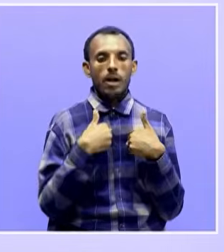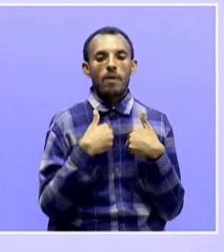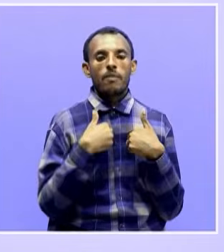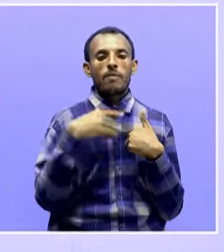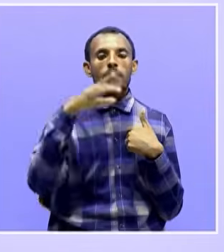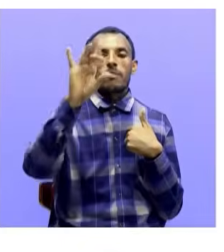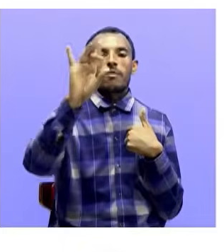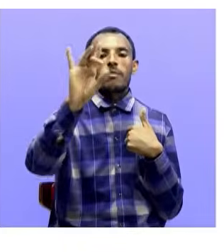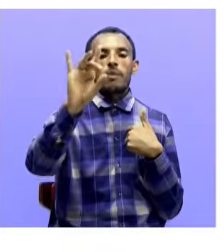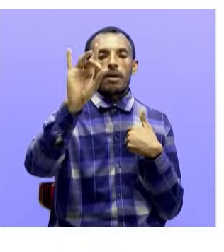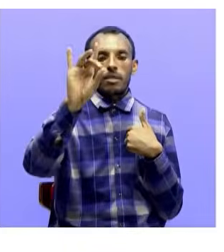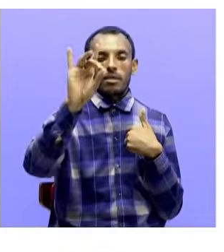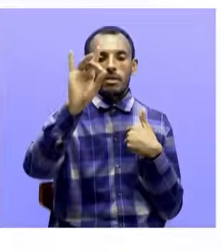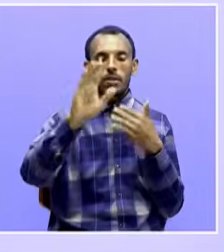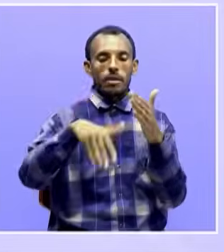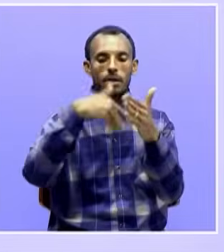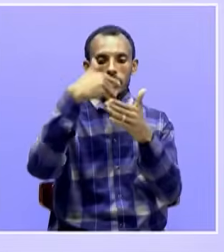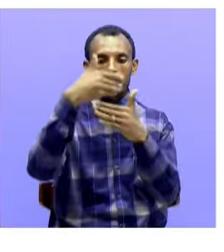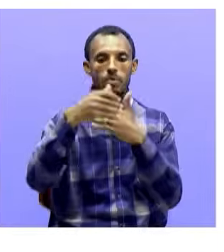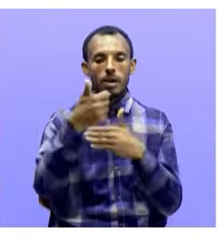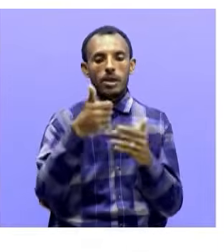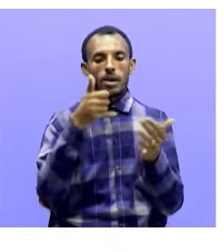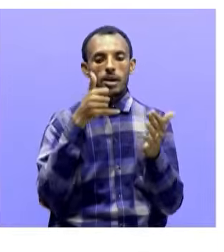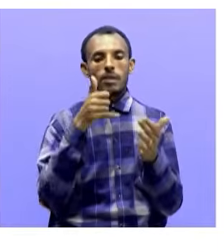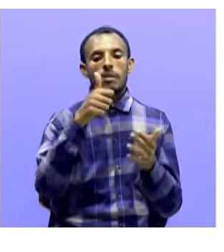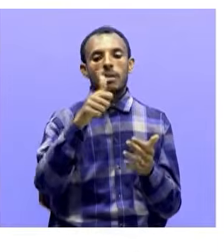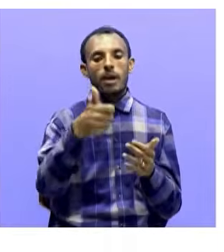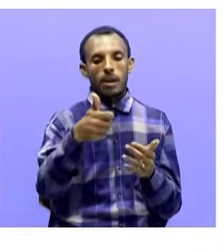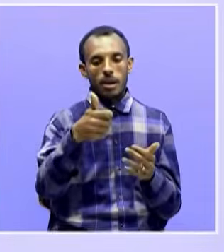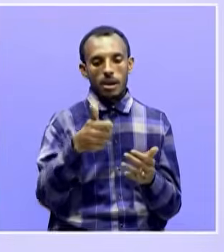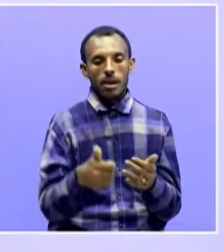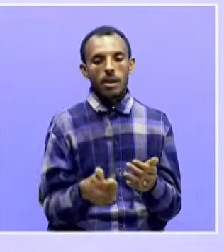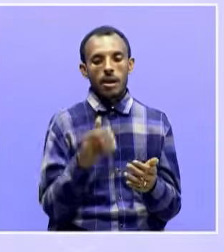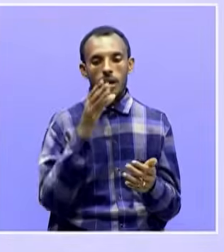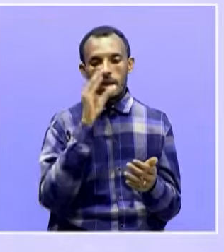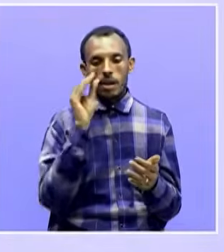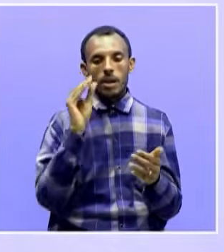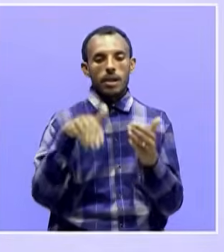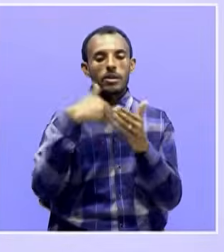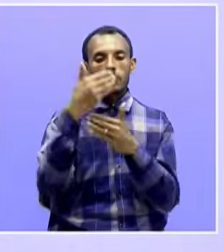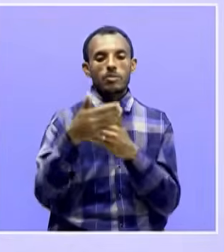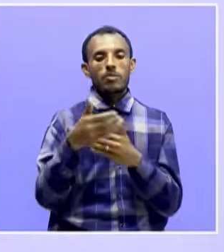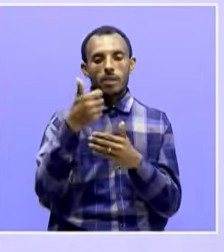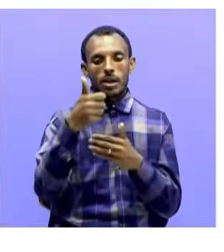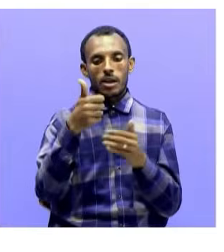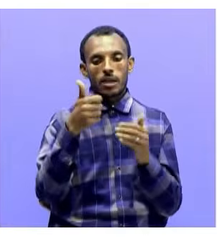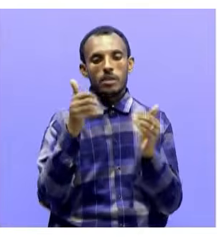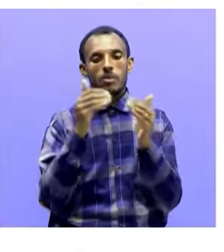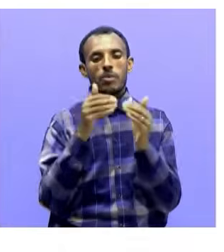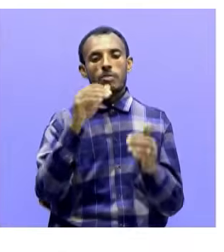4 it is 8. Next to 8 is 10. Okay, next to 10 we have also 10